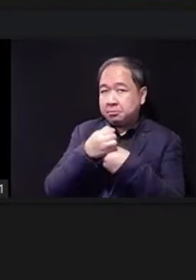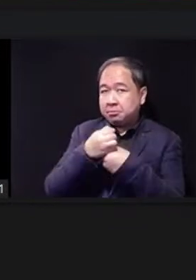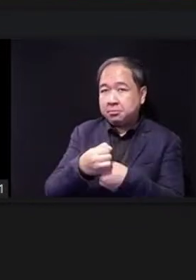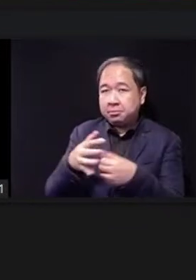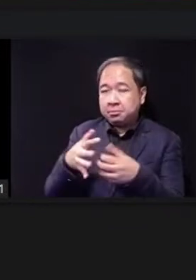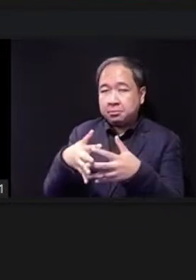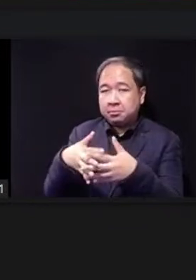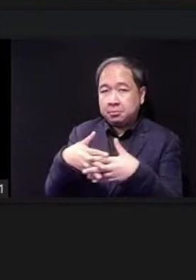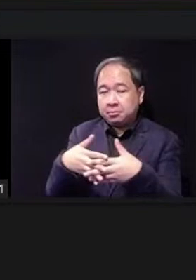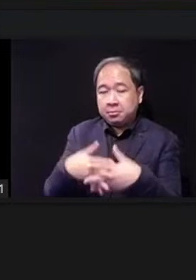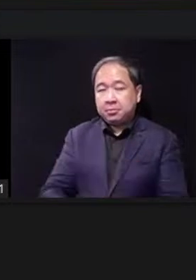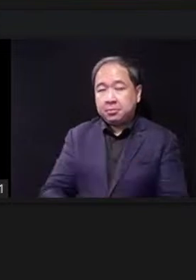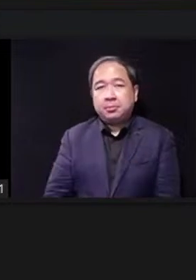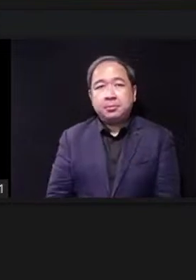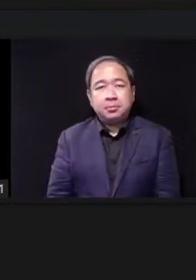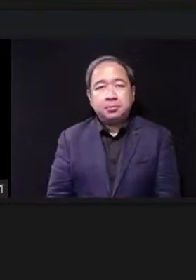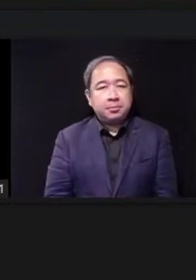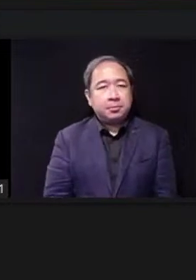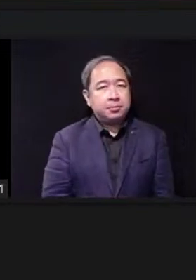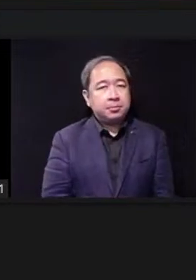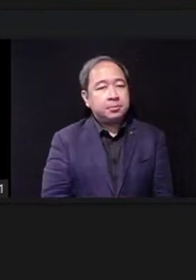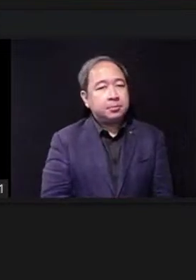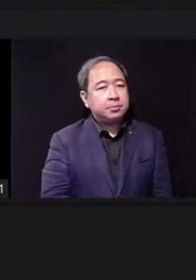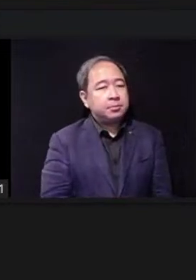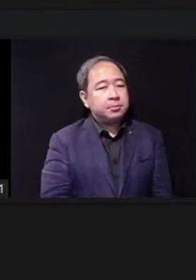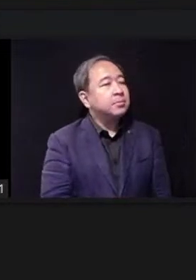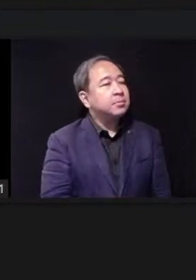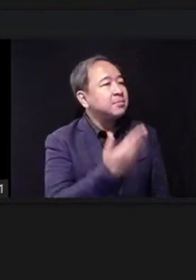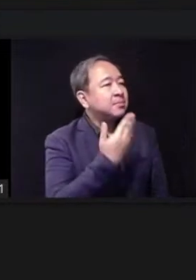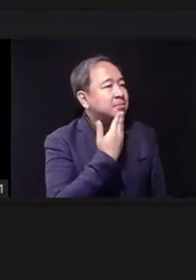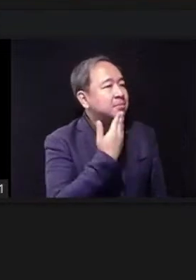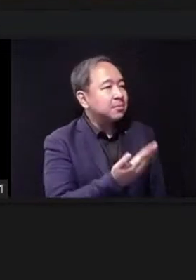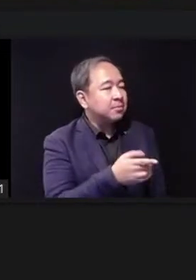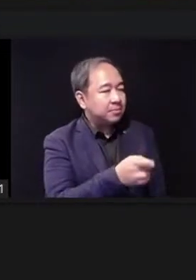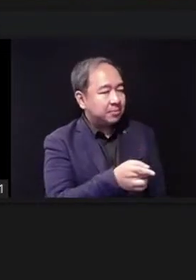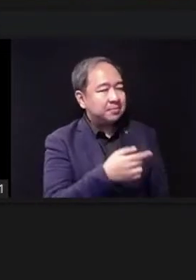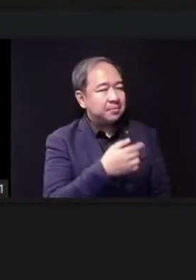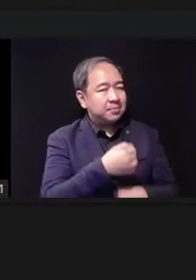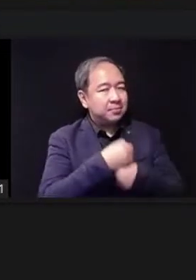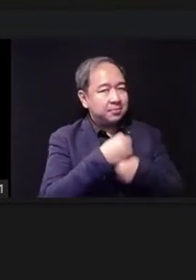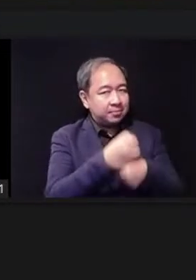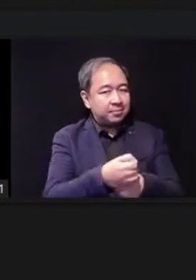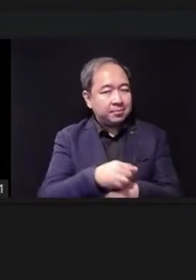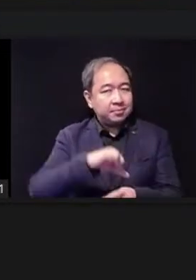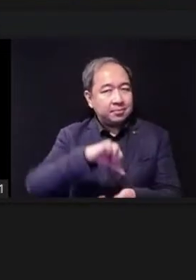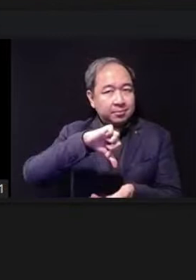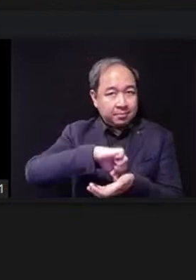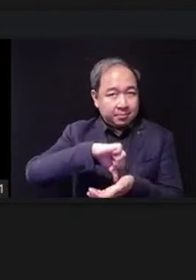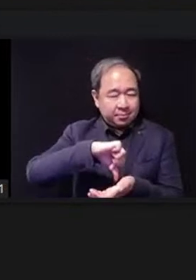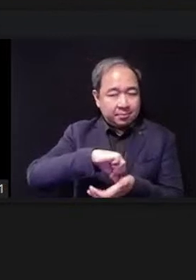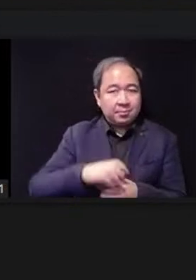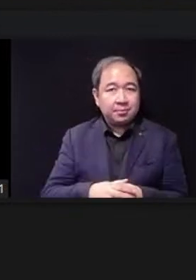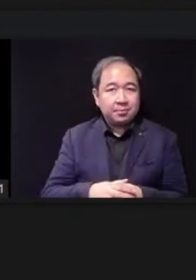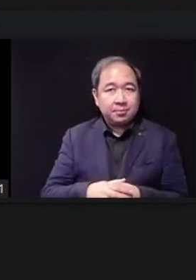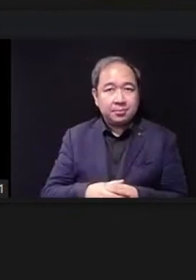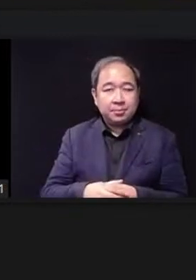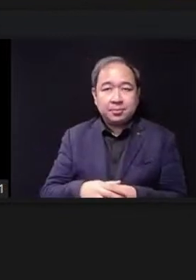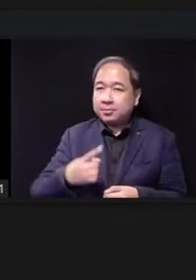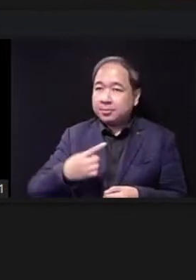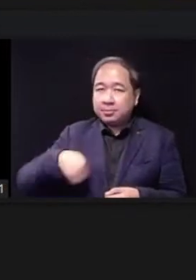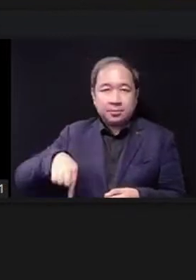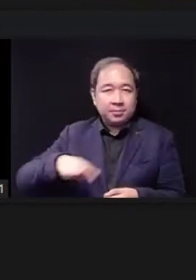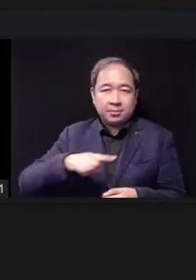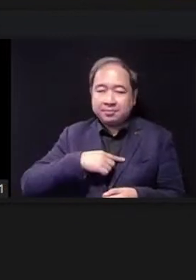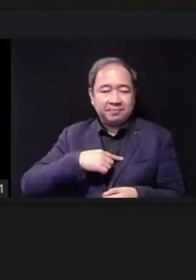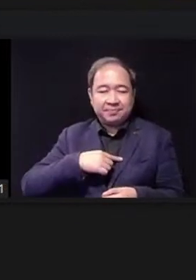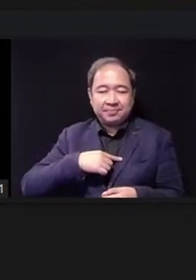America? Thank you so much, and thanks to my distinguished colleague from Iran. We would not be able to go along with